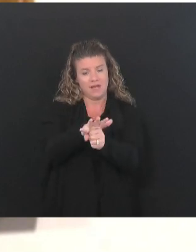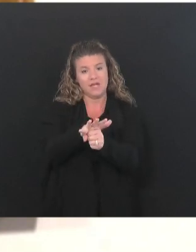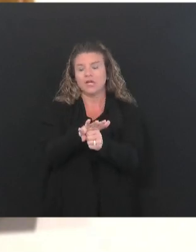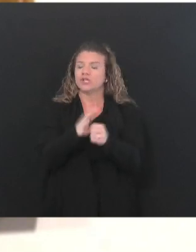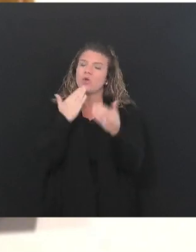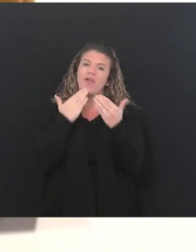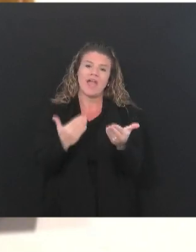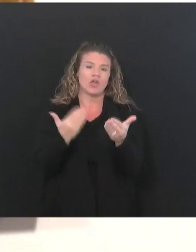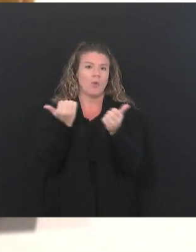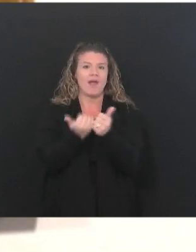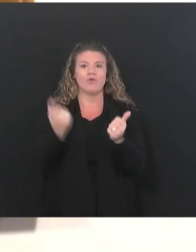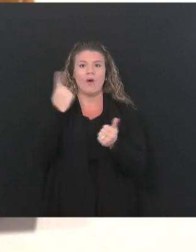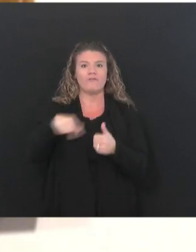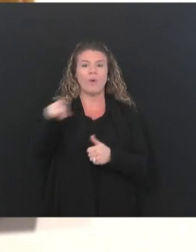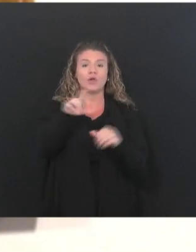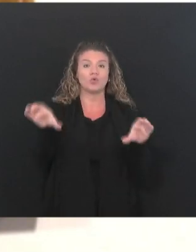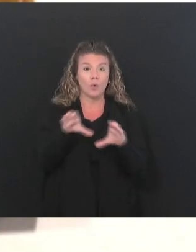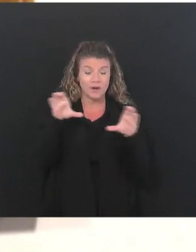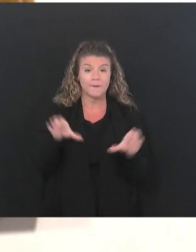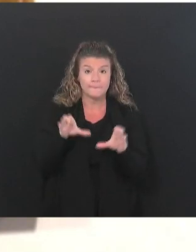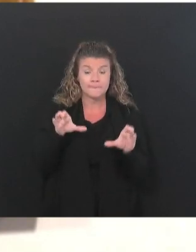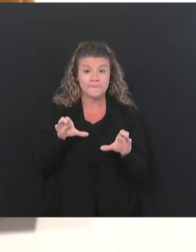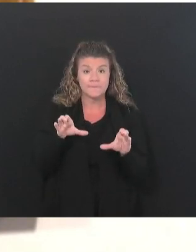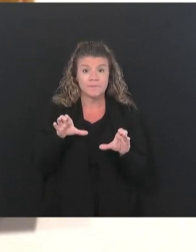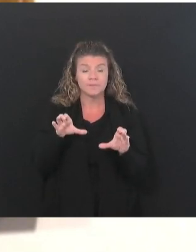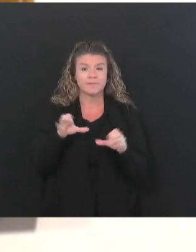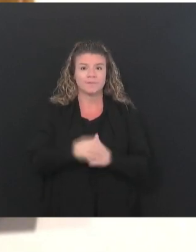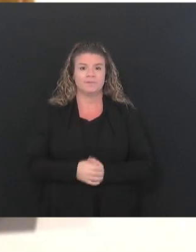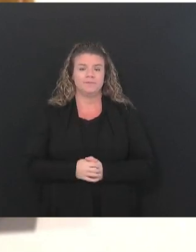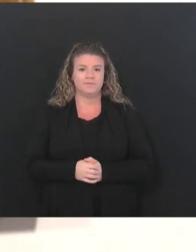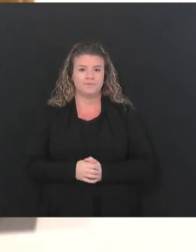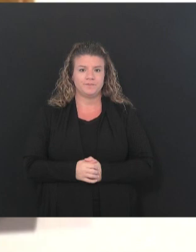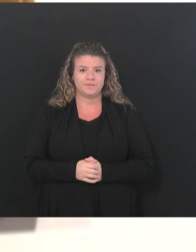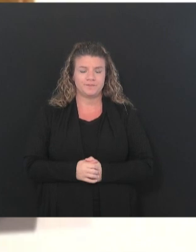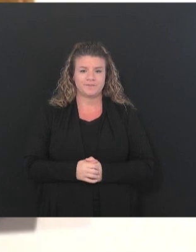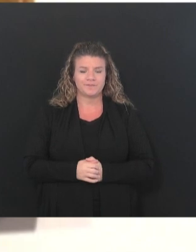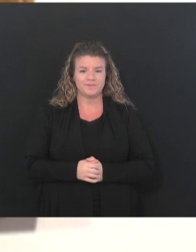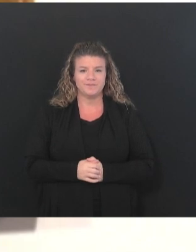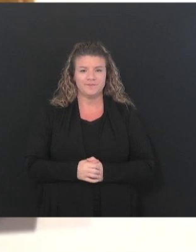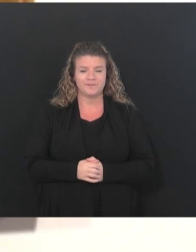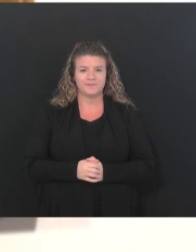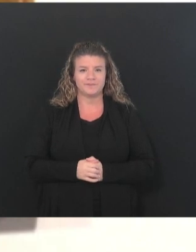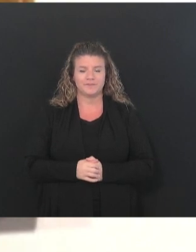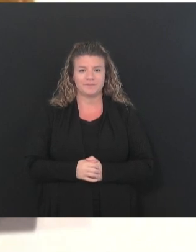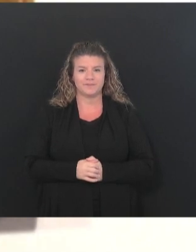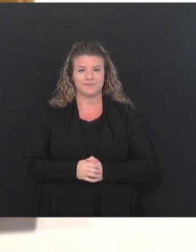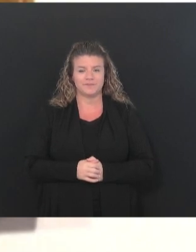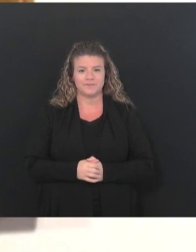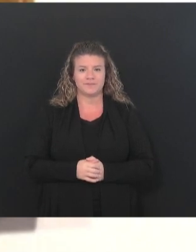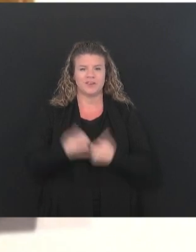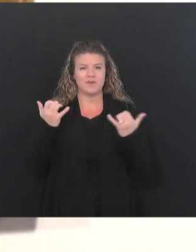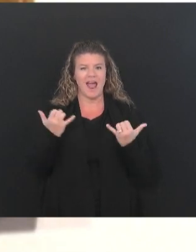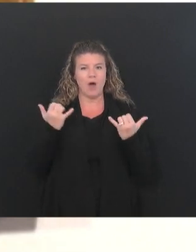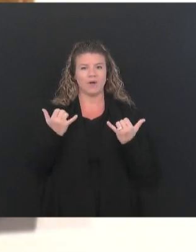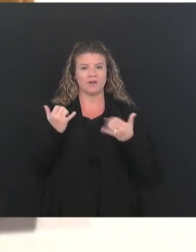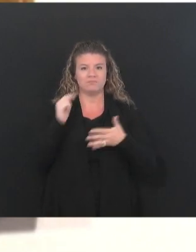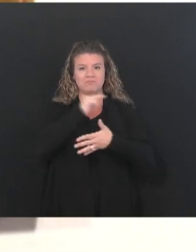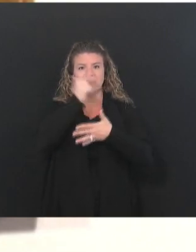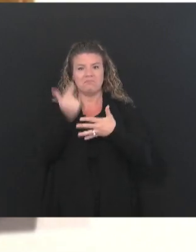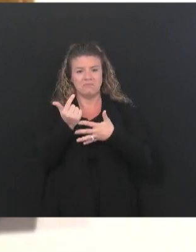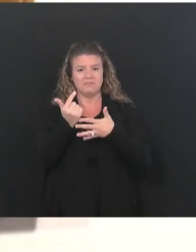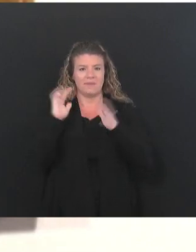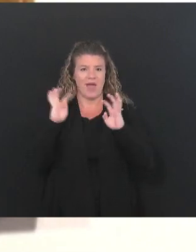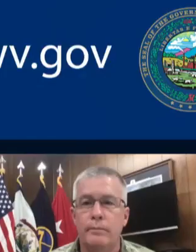you very much for everything you're doing. And I will turn it back over to other people on the panel to comment. Thank